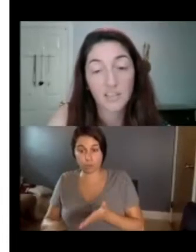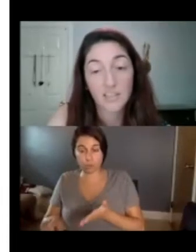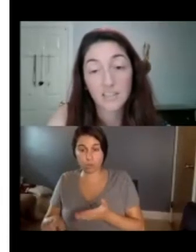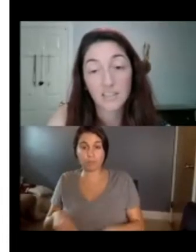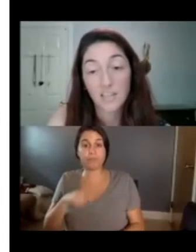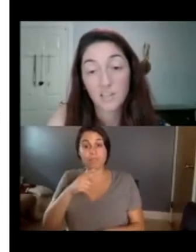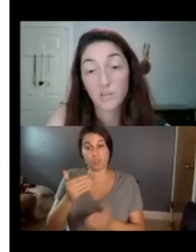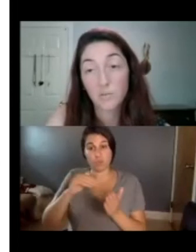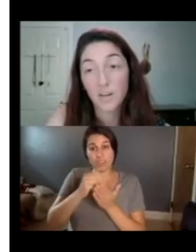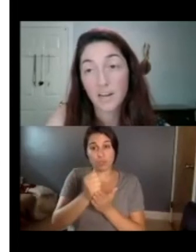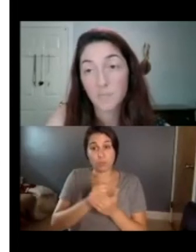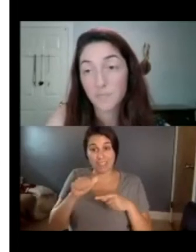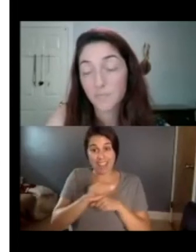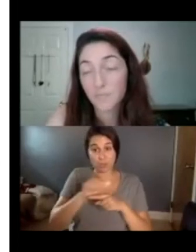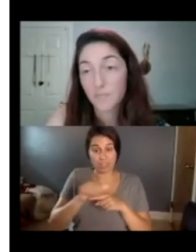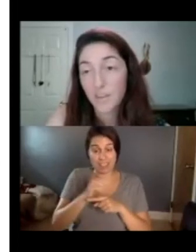rescripting exercises led to